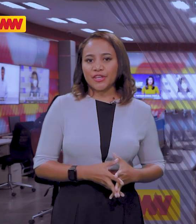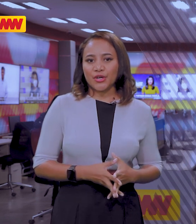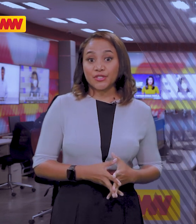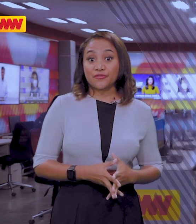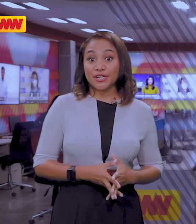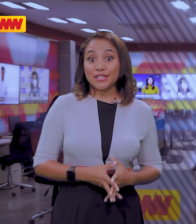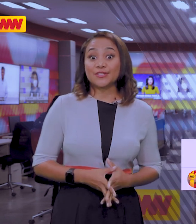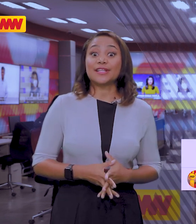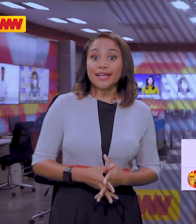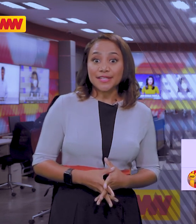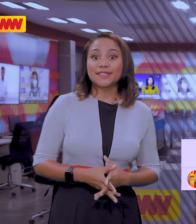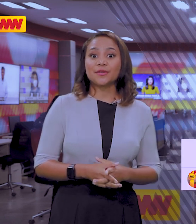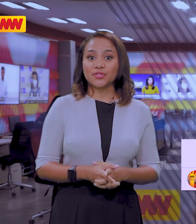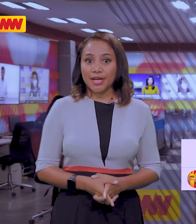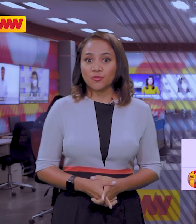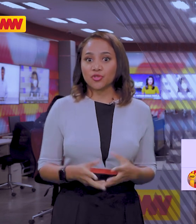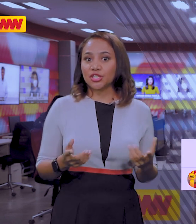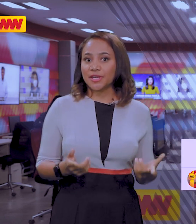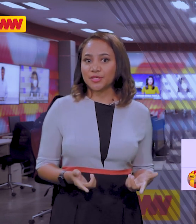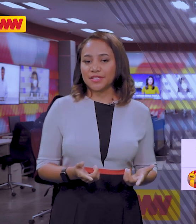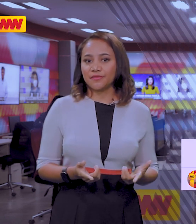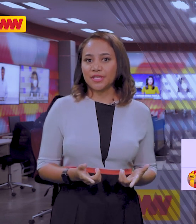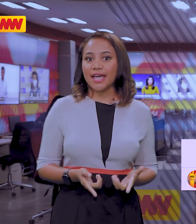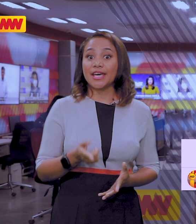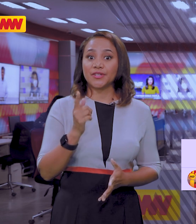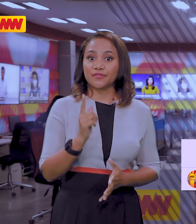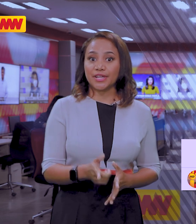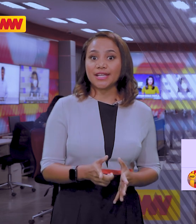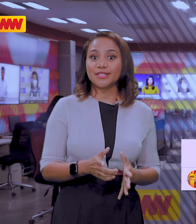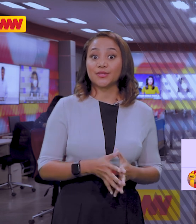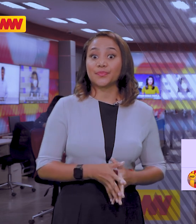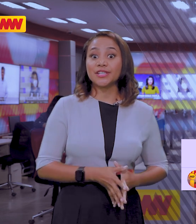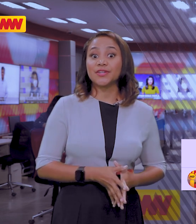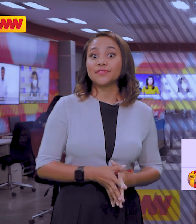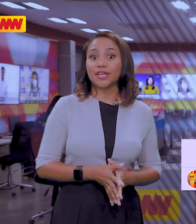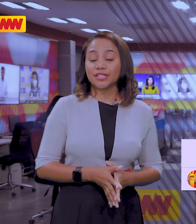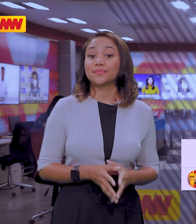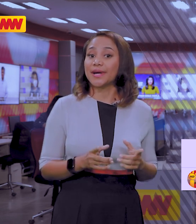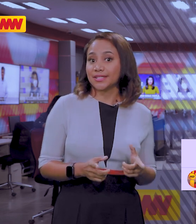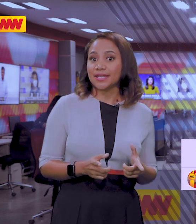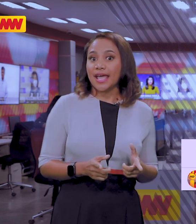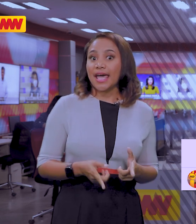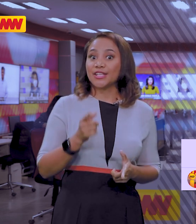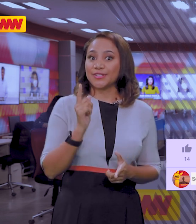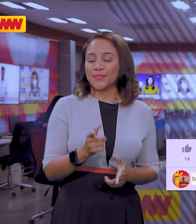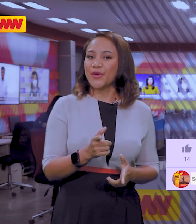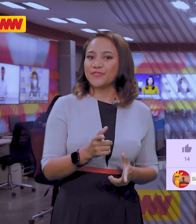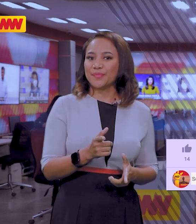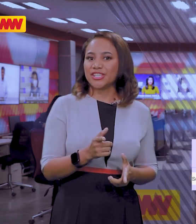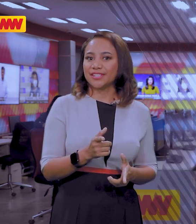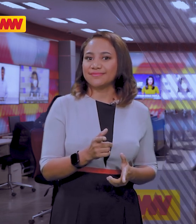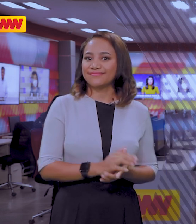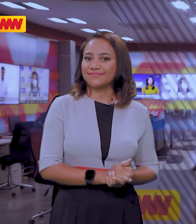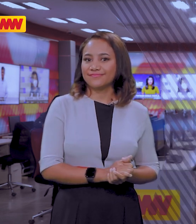Before you watch this video, don't forget to like and subscribe to Social Media Hegemon TV, and do not forget to press the notification button and to get